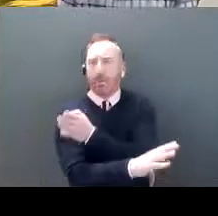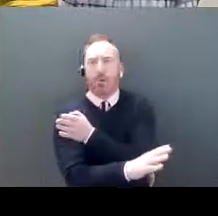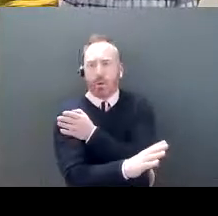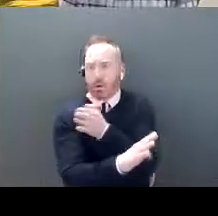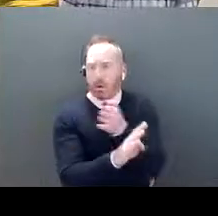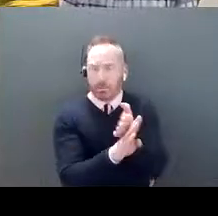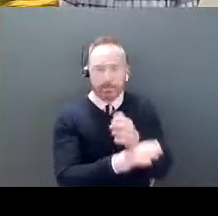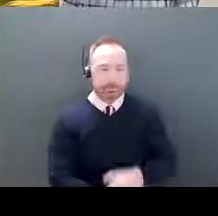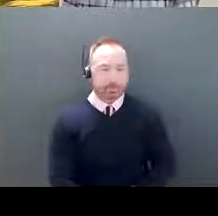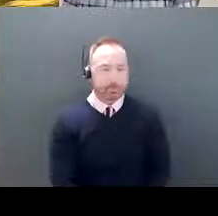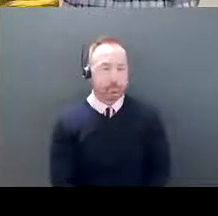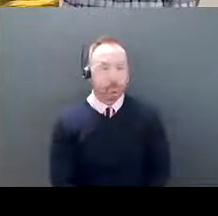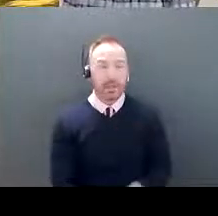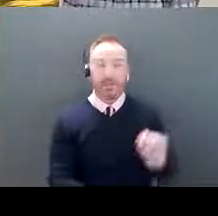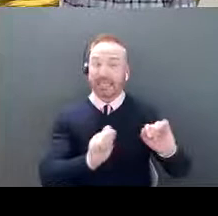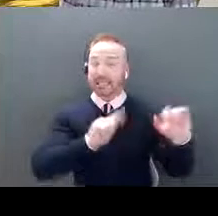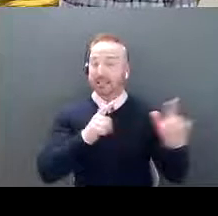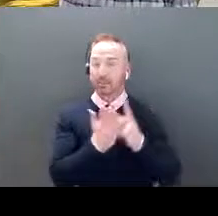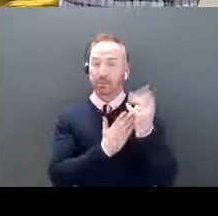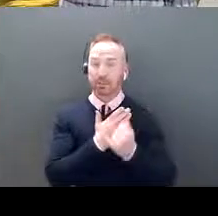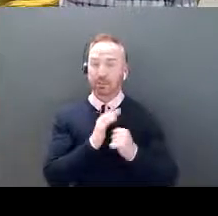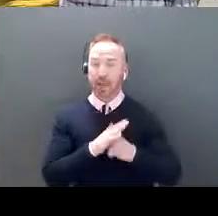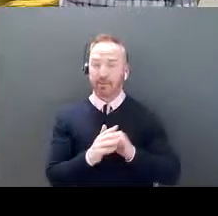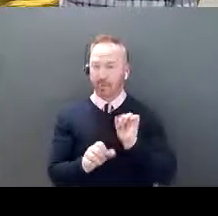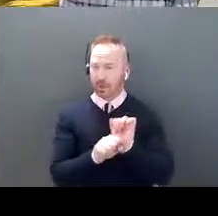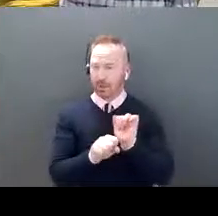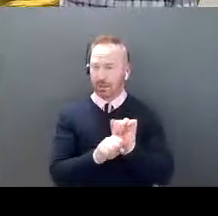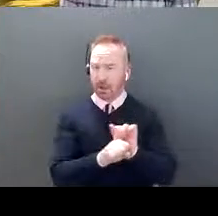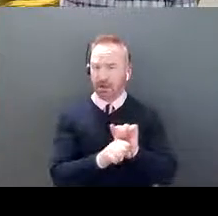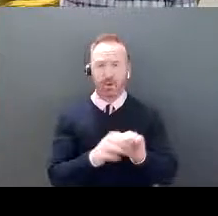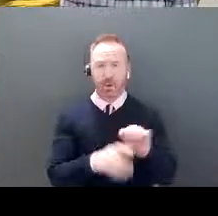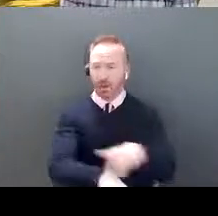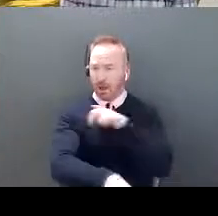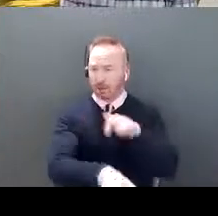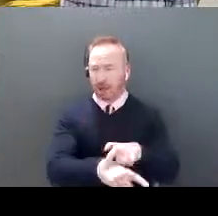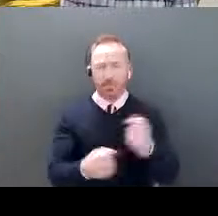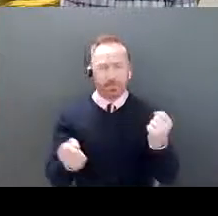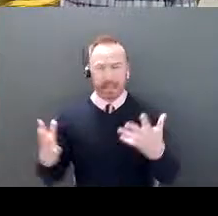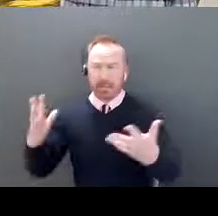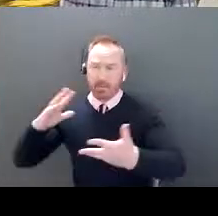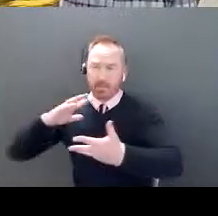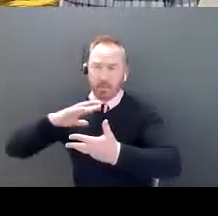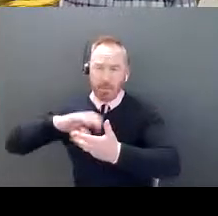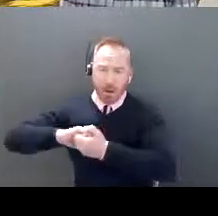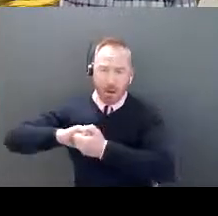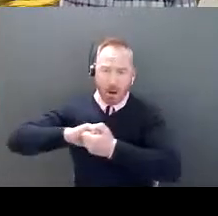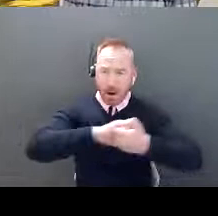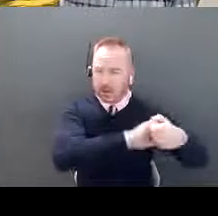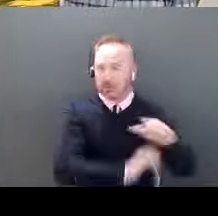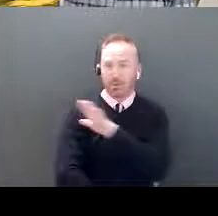And then this is a project that I've worked on for a long time with many partners across Canada. It has been one of the most